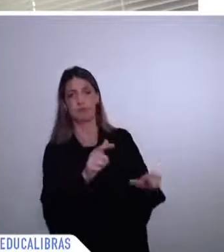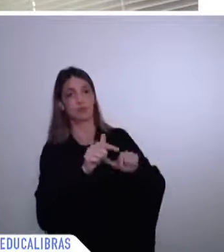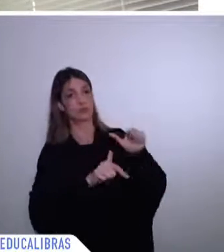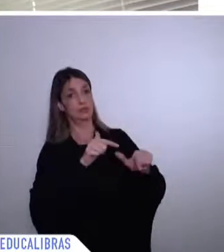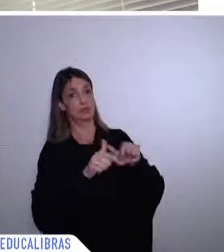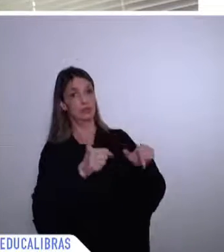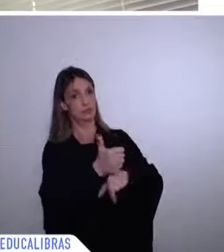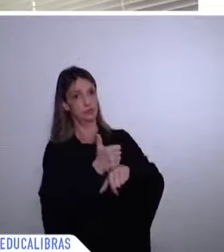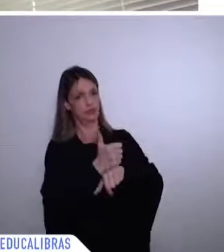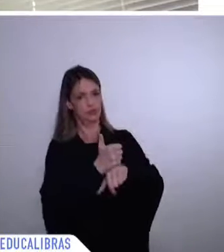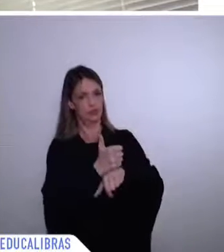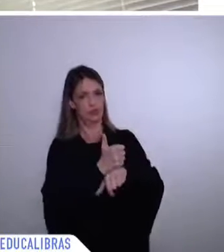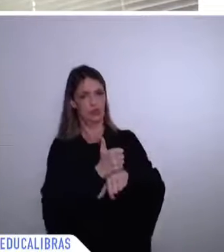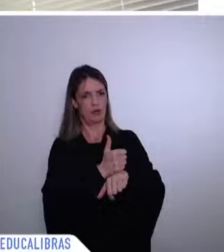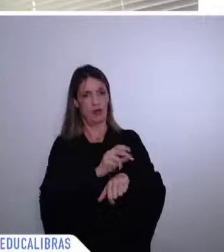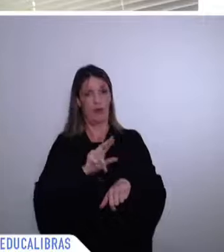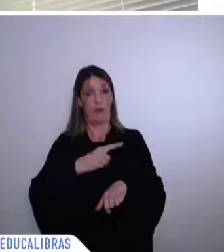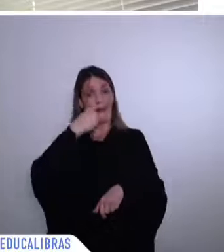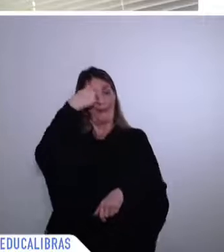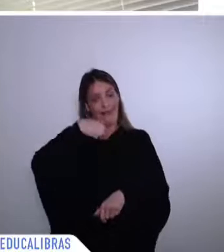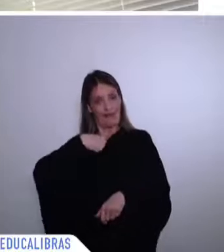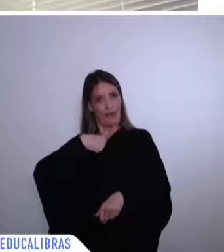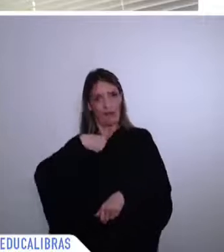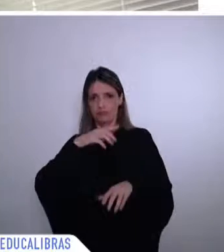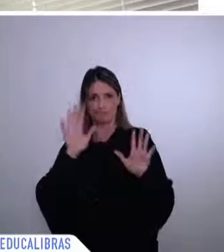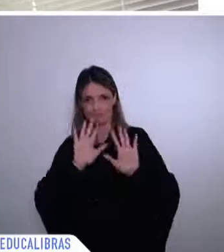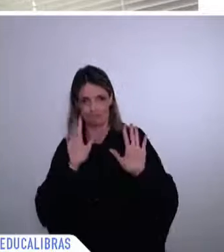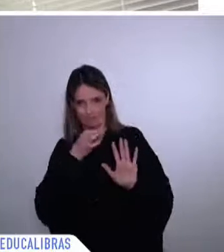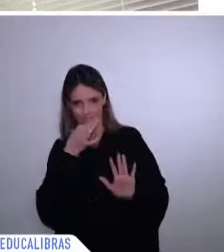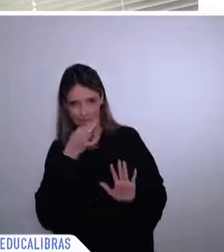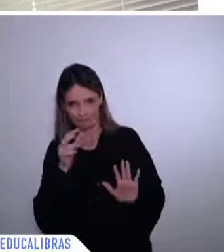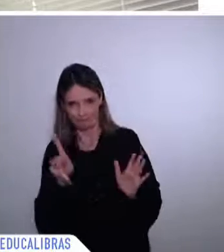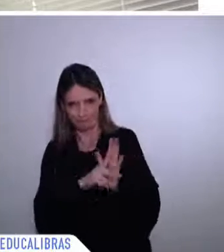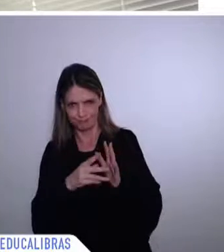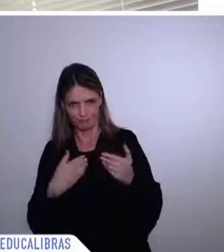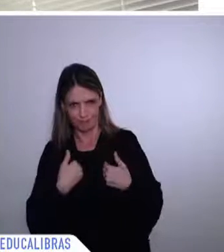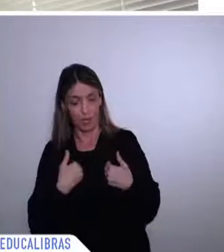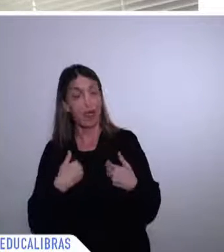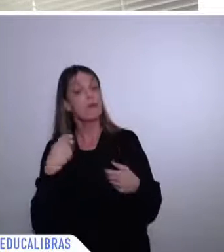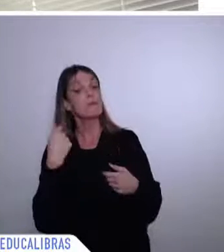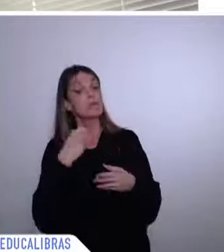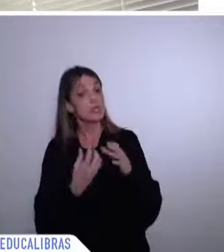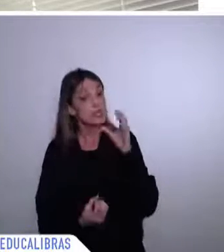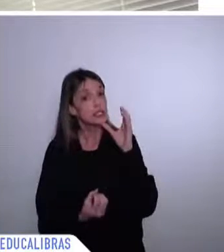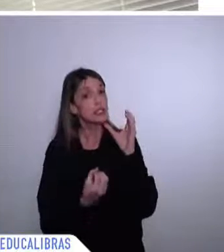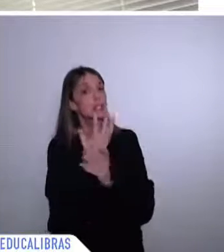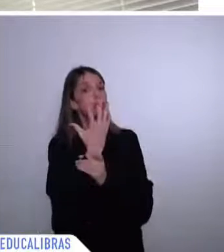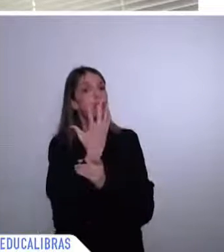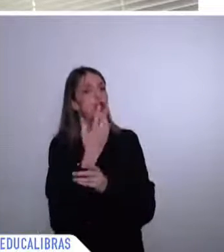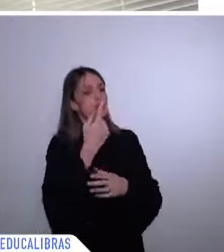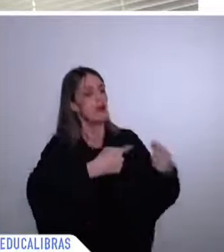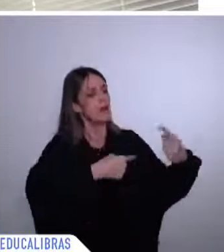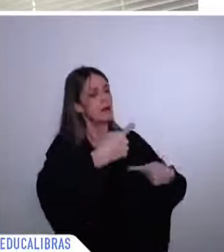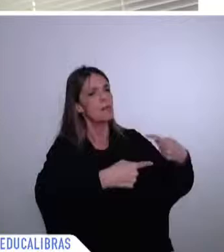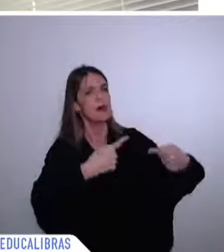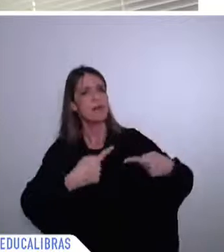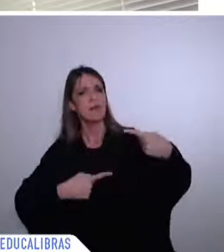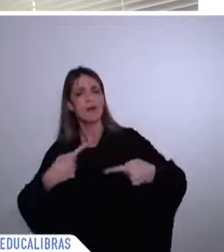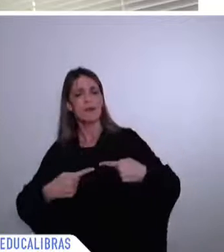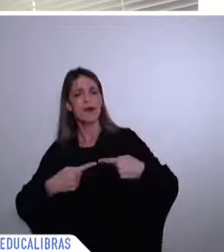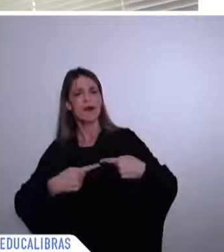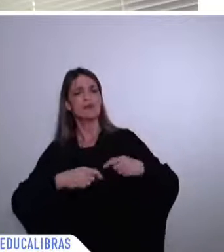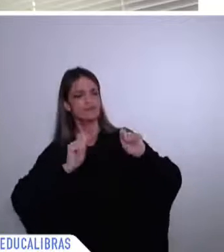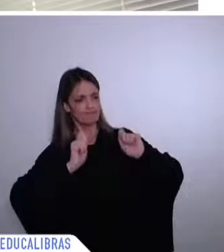So we have to organize these workers. I'm not saying that I'm going to do that, but they have to get organized, and we